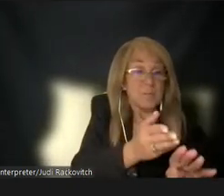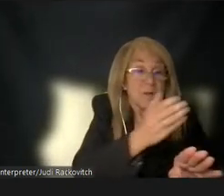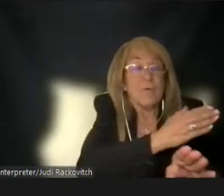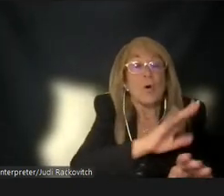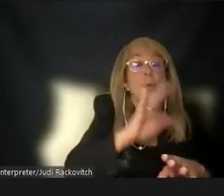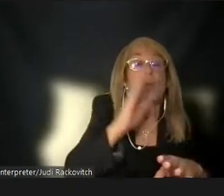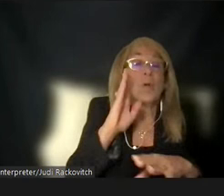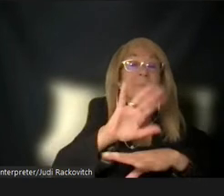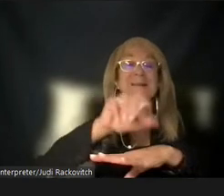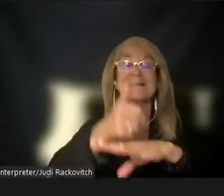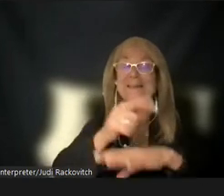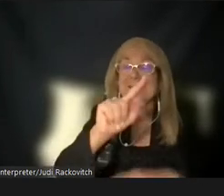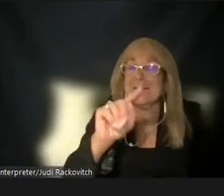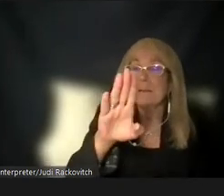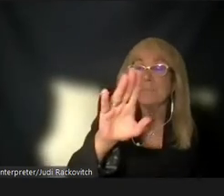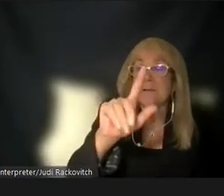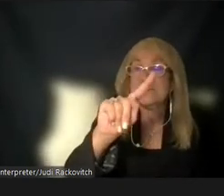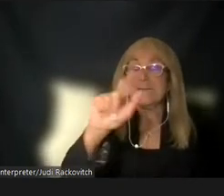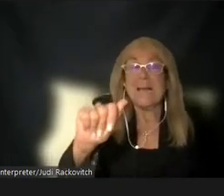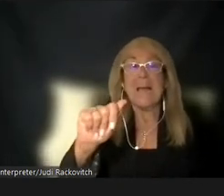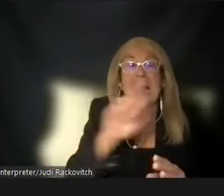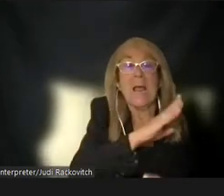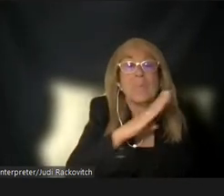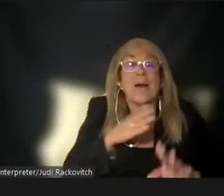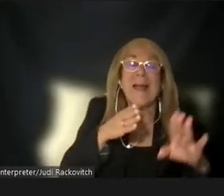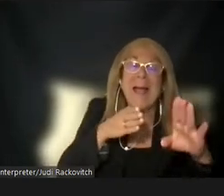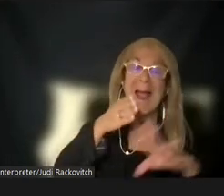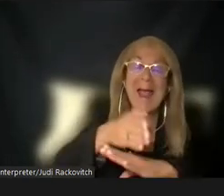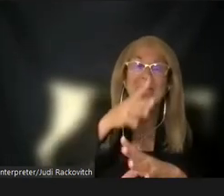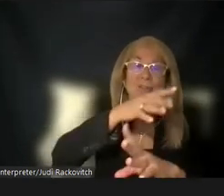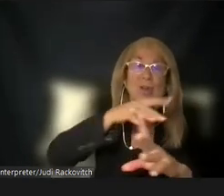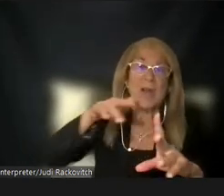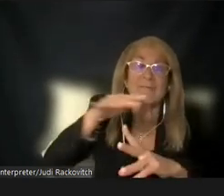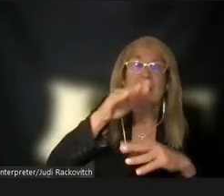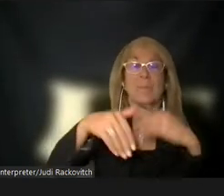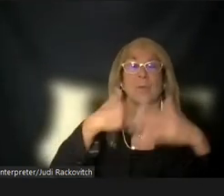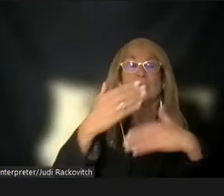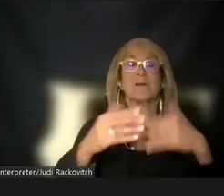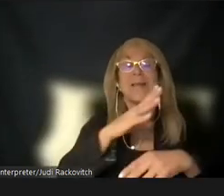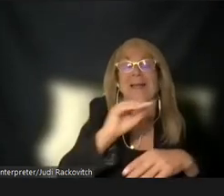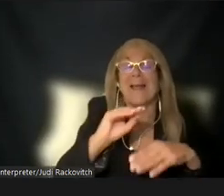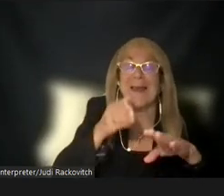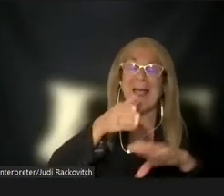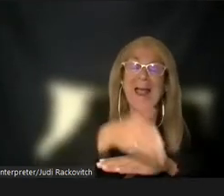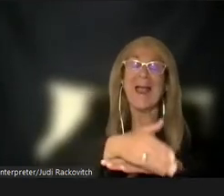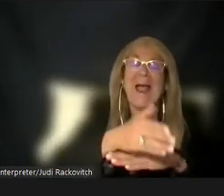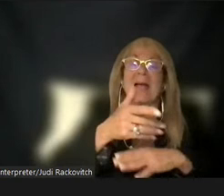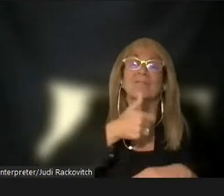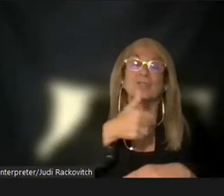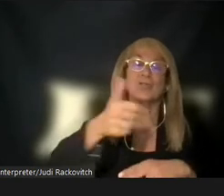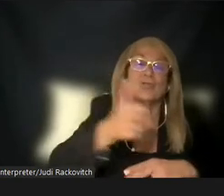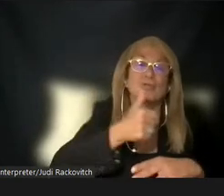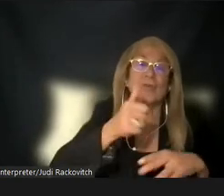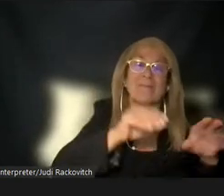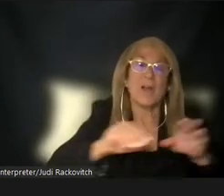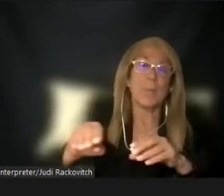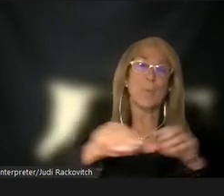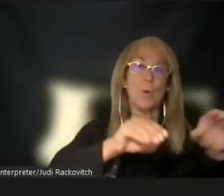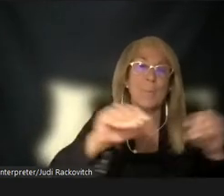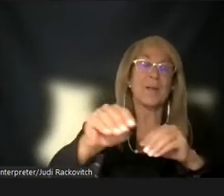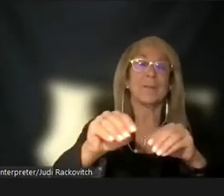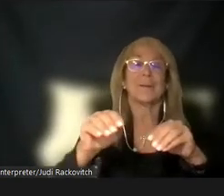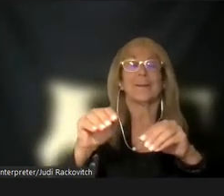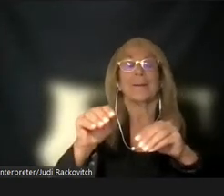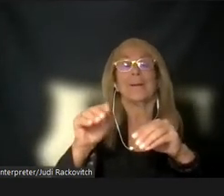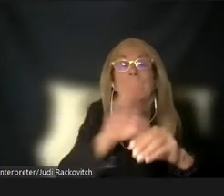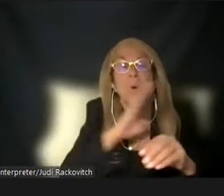a vote of the TBTA Board after the environmental review process and after the traffic mobility review board makes its recommendations. So,